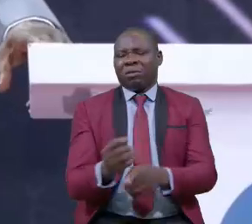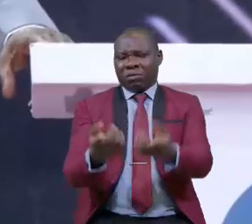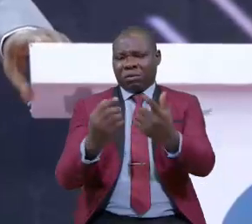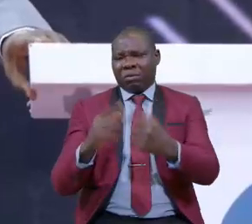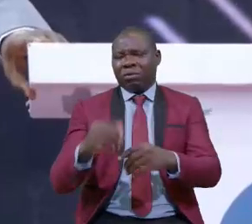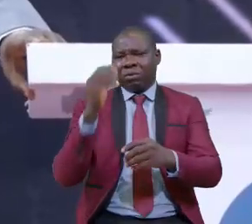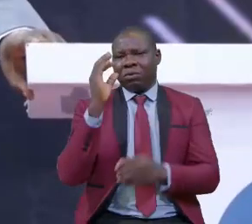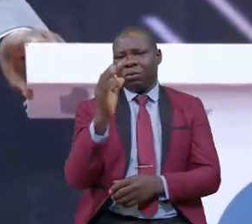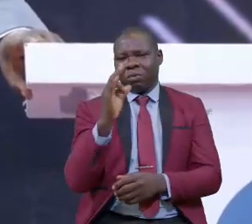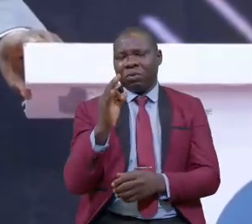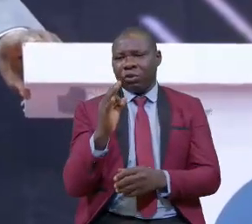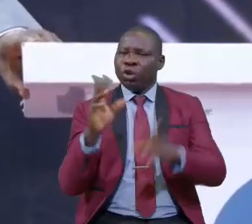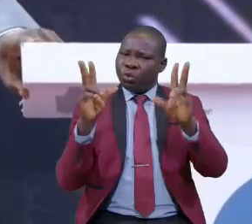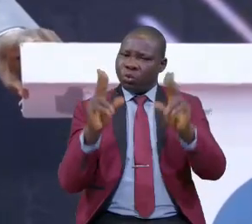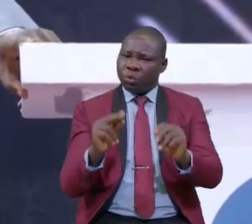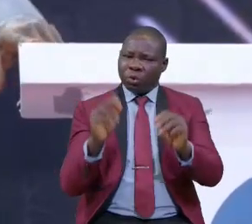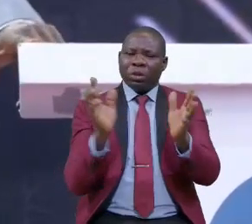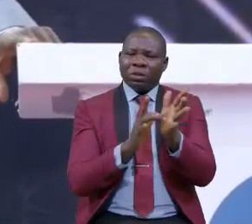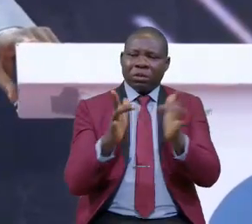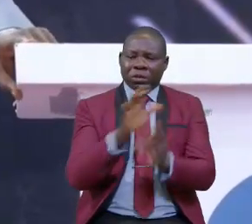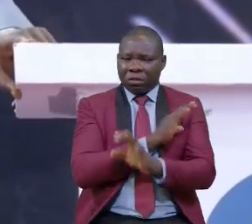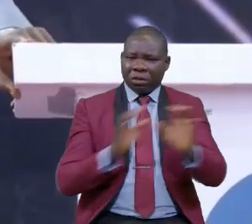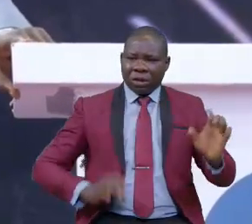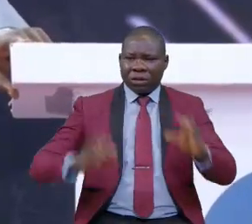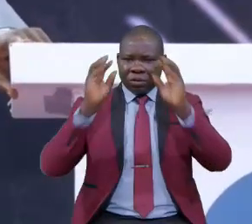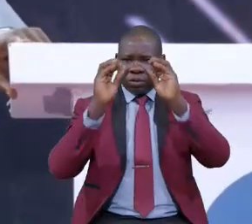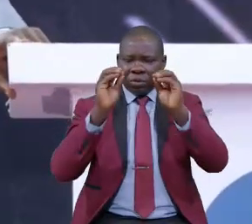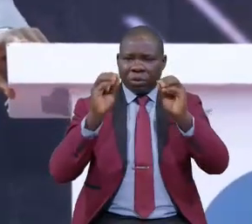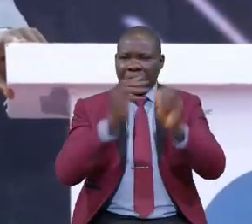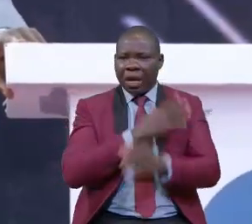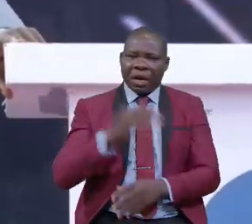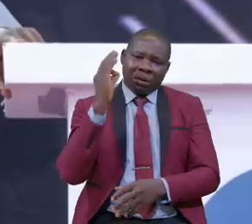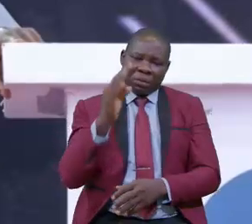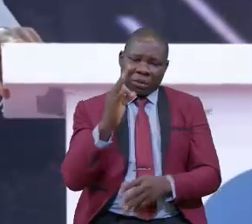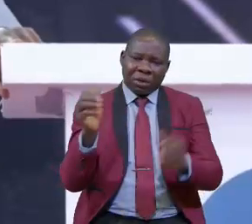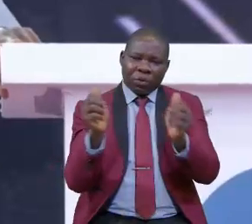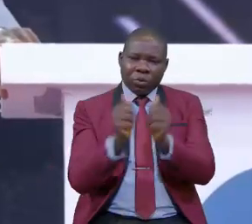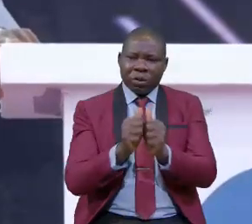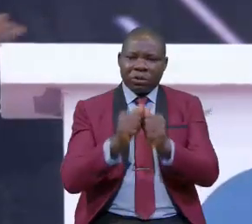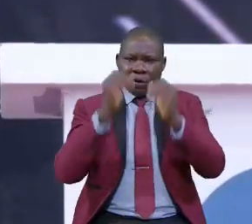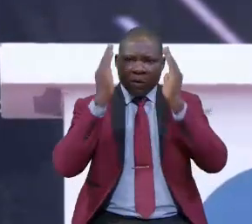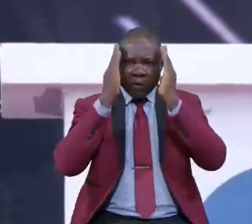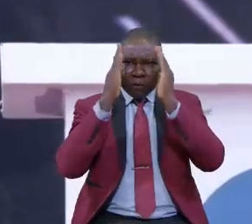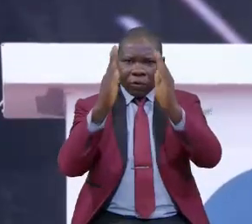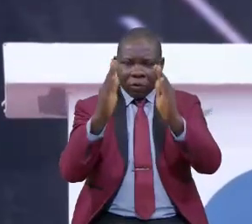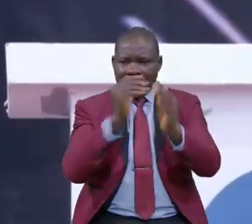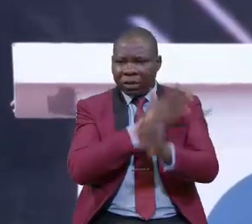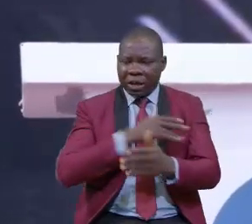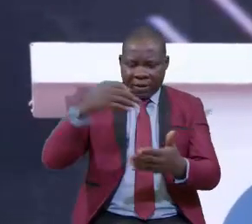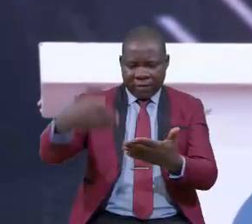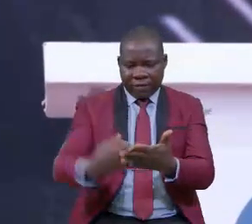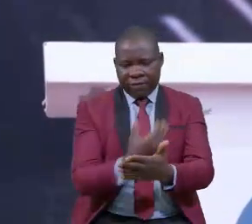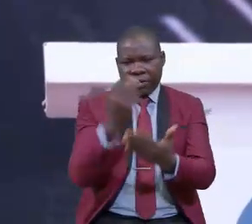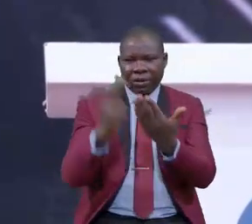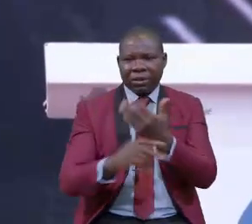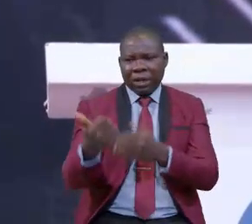ministered with focus and freshness. Anytime they listen to Jesus Christ, was still fresh,